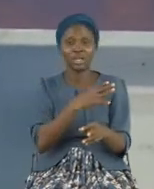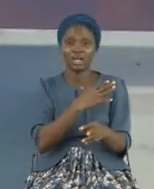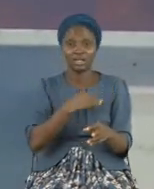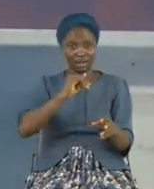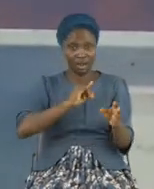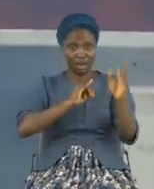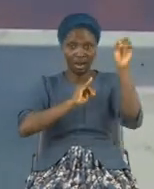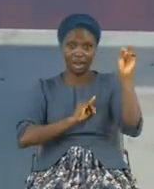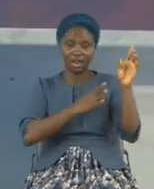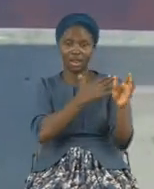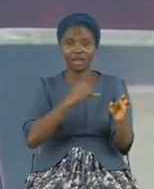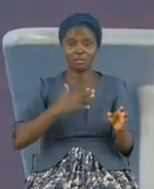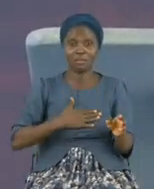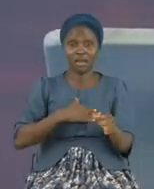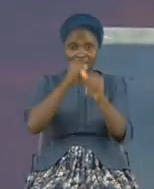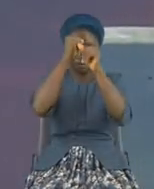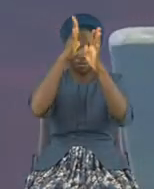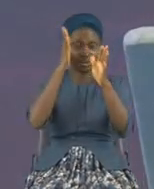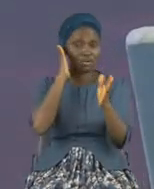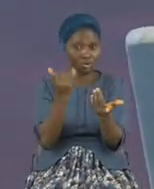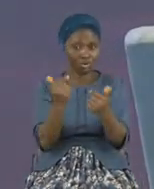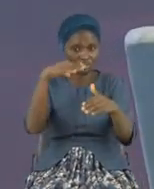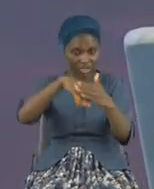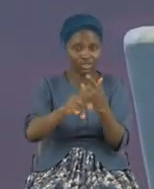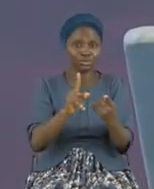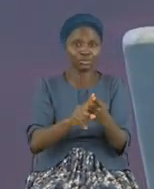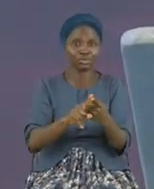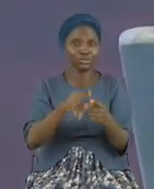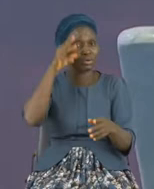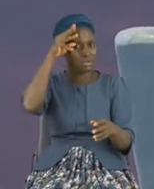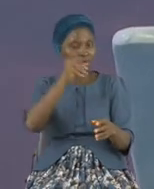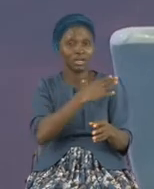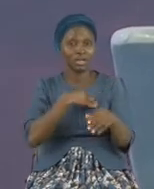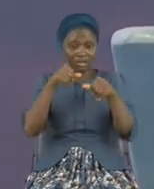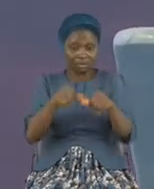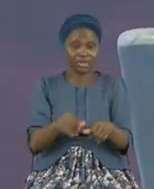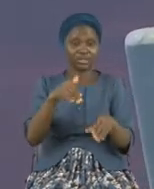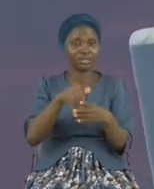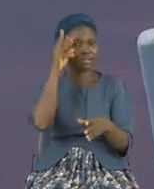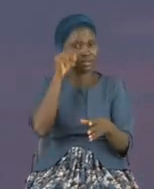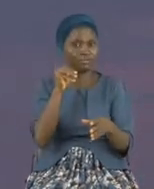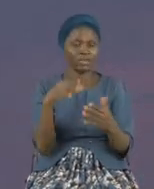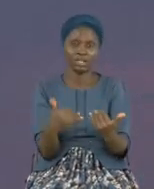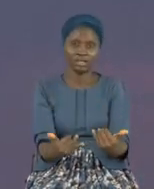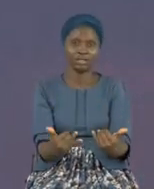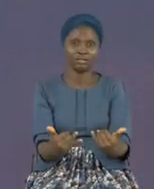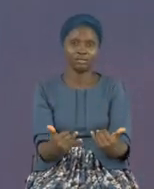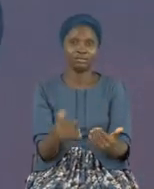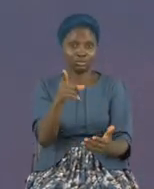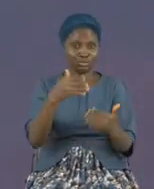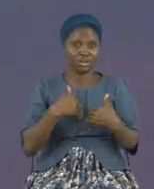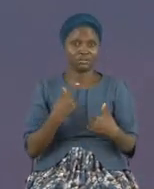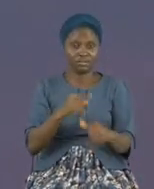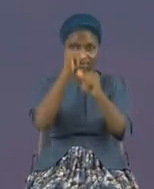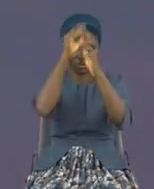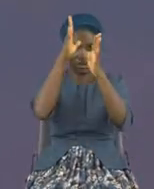will come into him and abide in him. Now, you have the Father, you